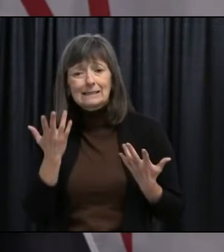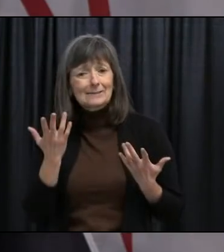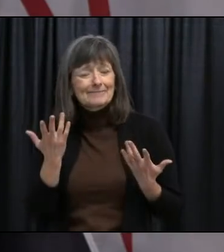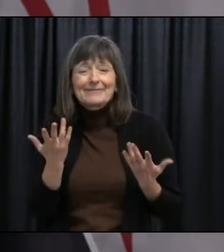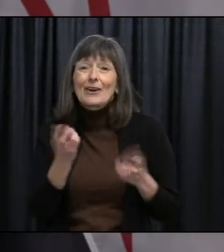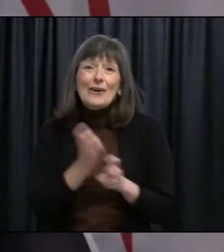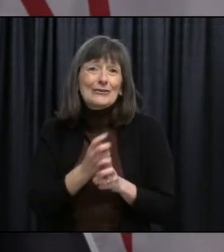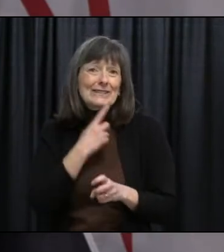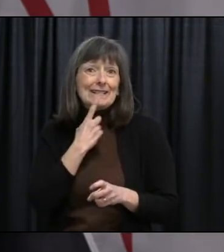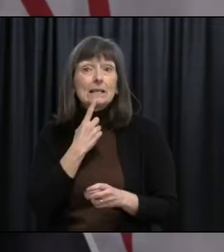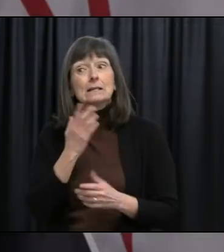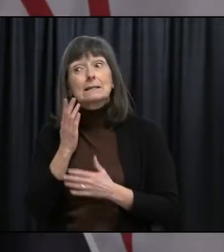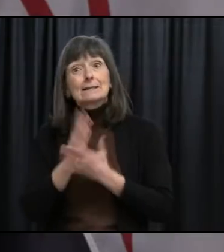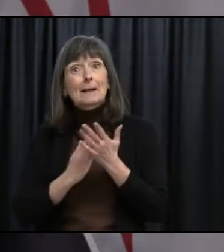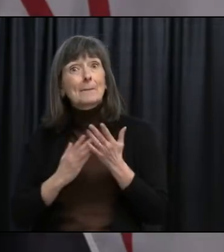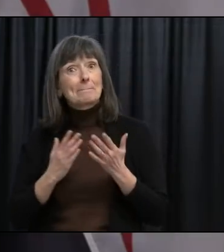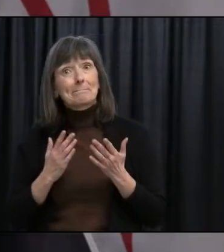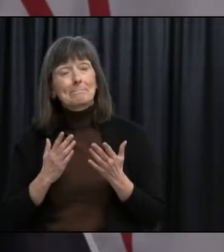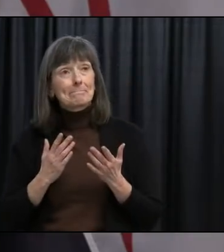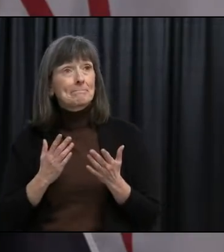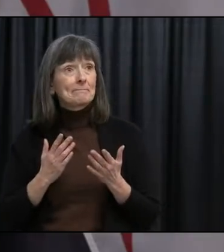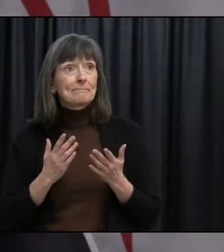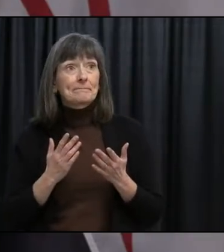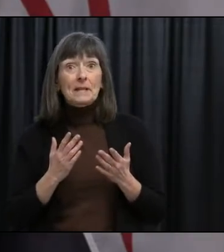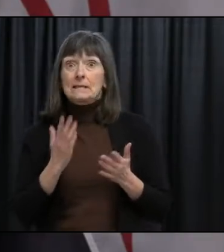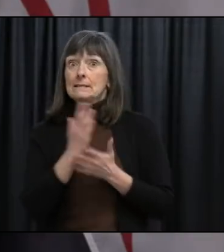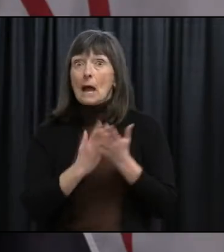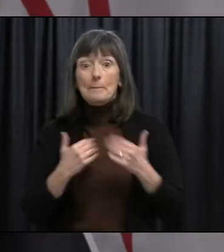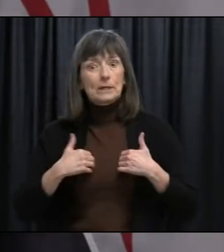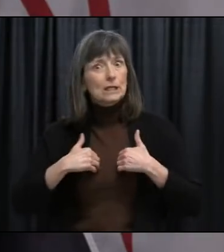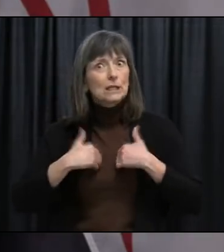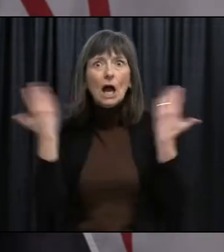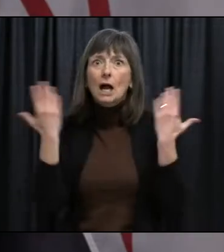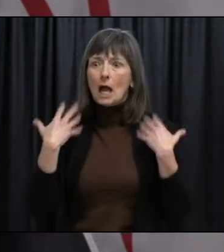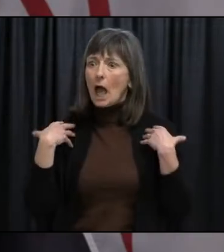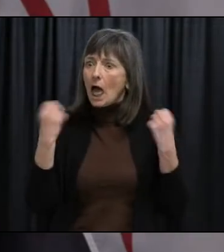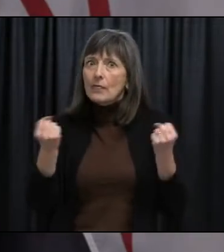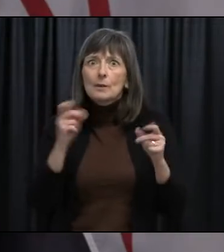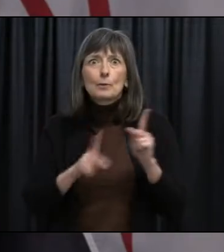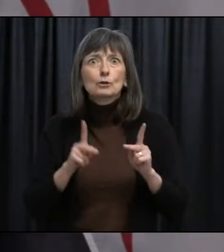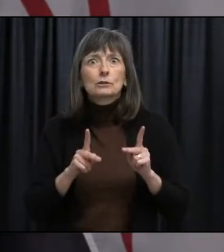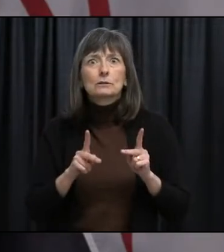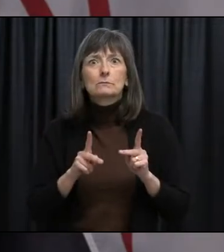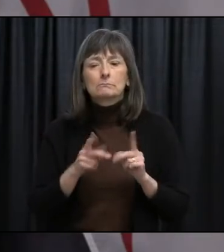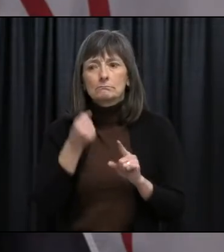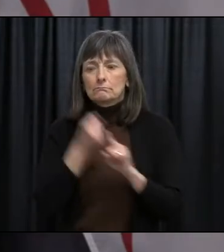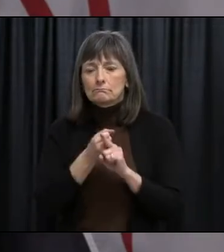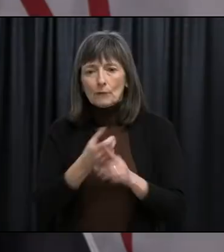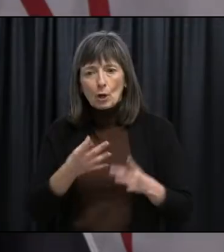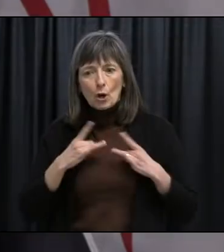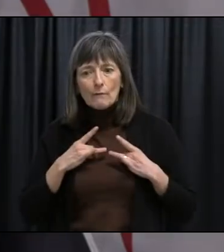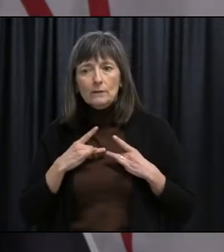people in hospital in ICU with no premorbid conditions, and then we've had